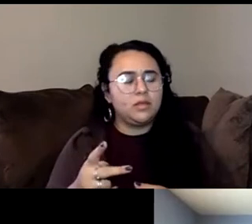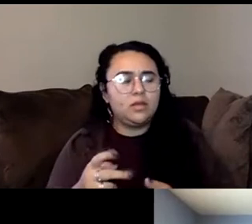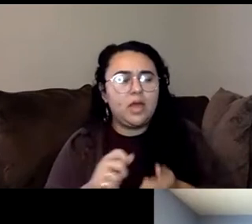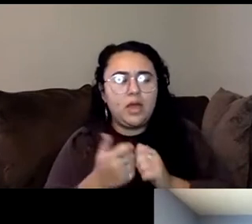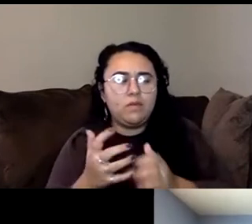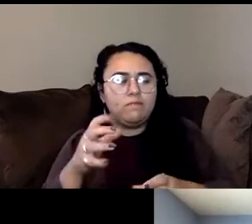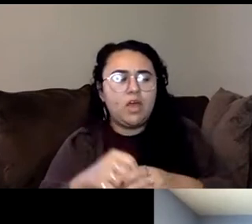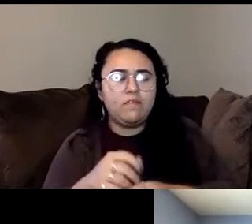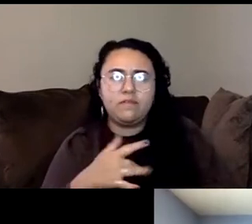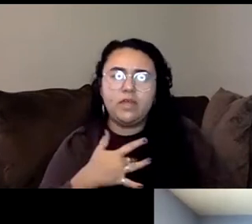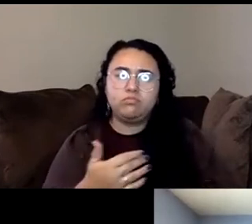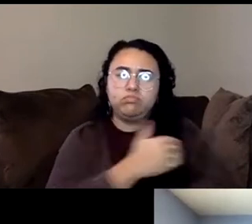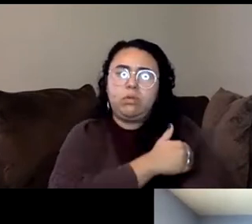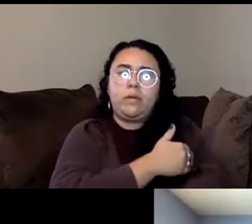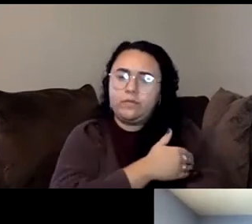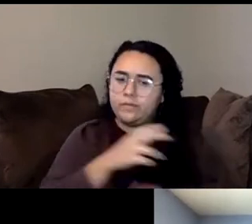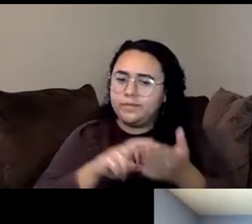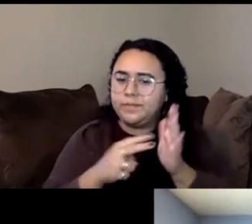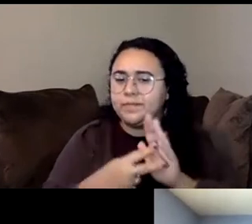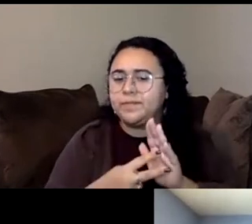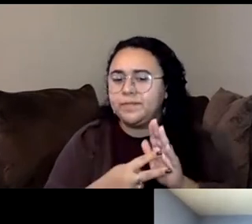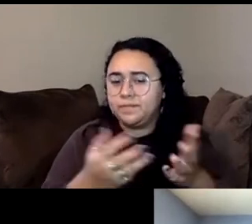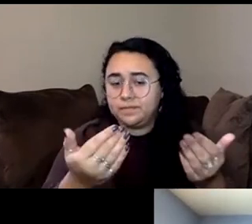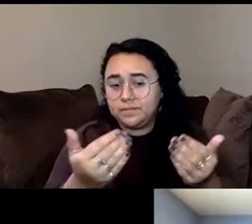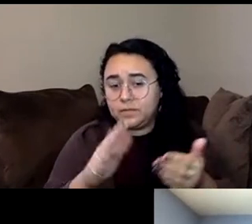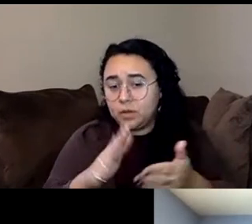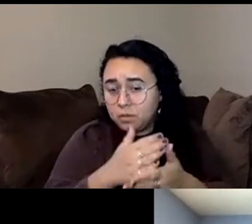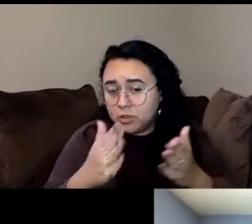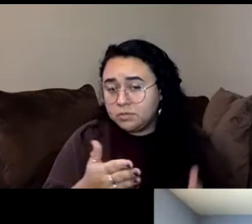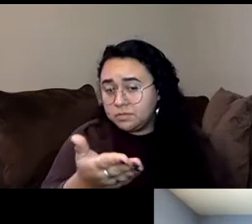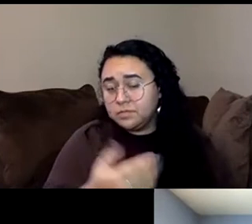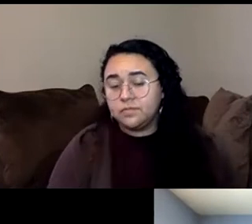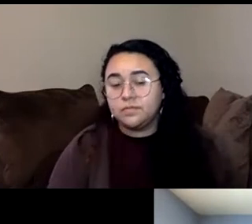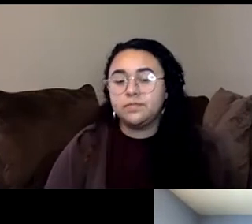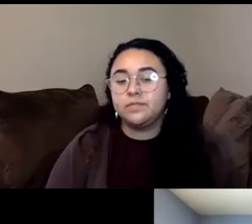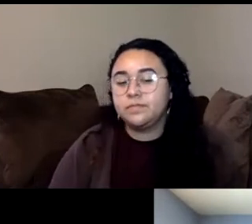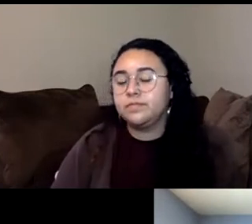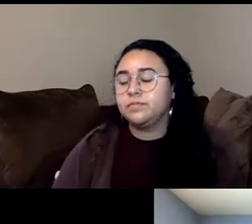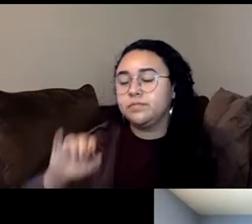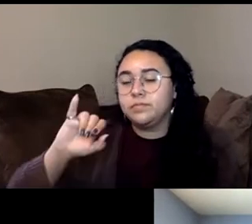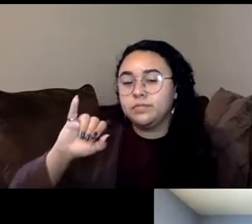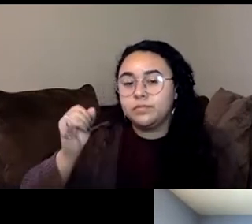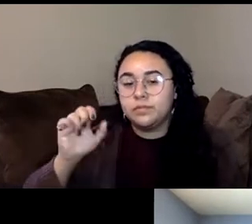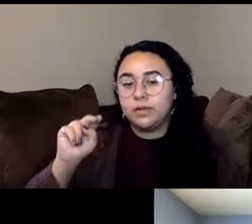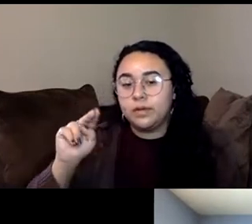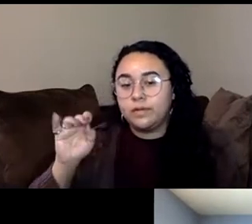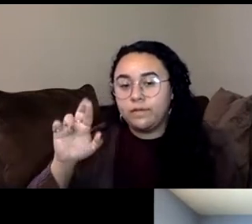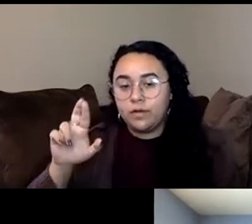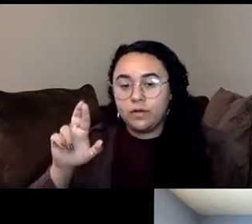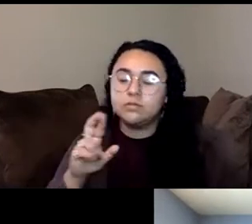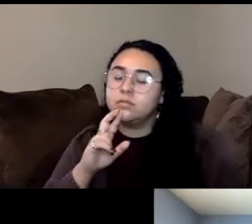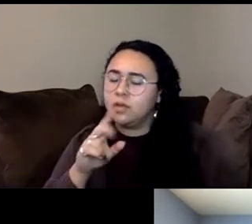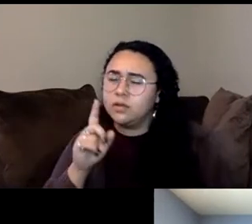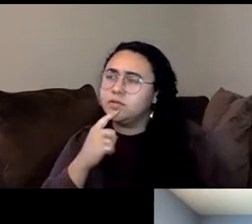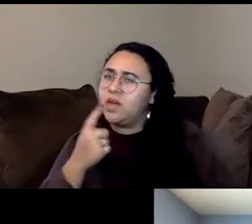most powerful and meaningful aspects of your partnership, love if you could share. Yeah, well, I mean, it kind of ties into how I was first